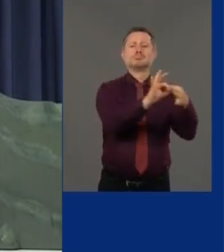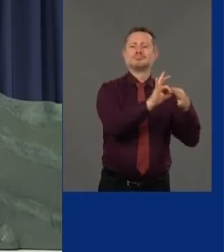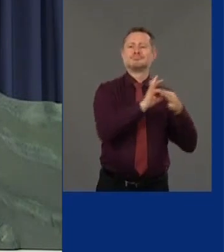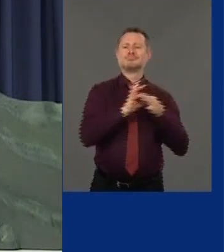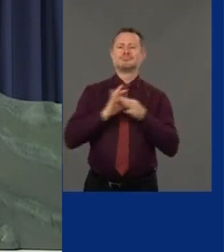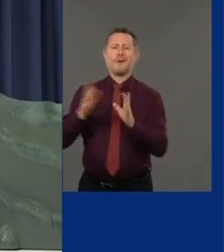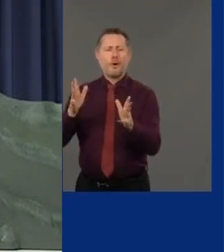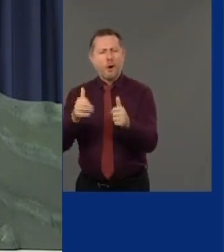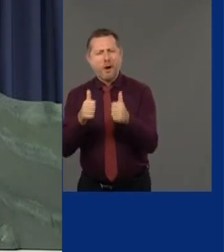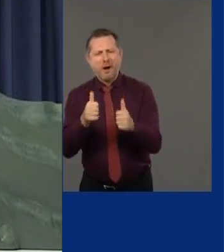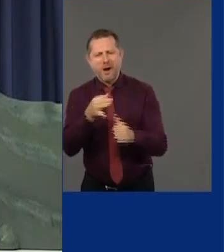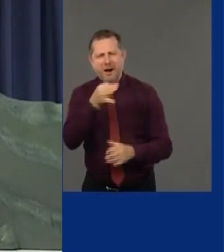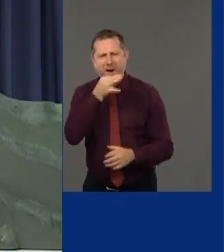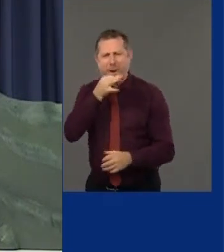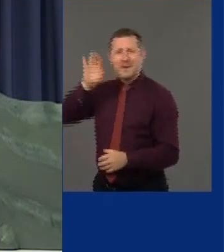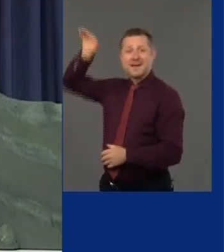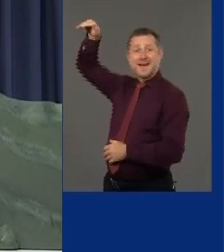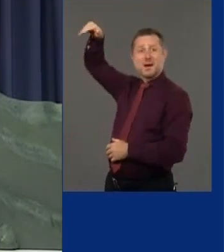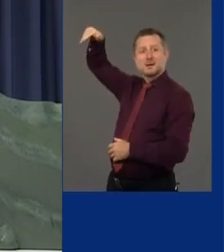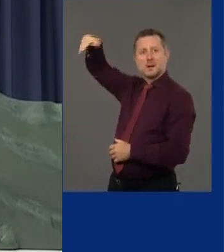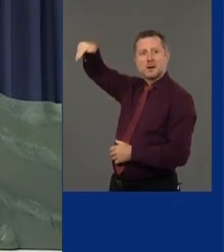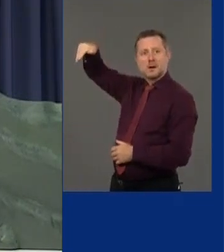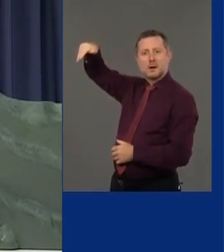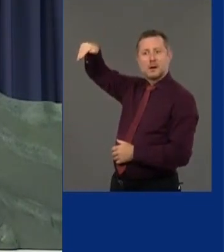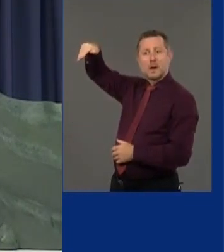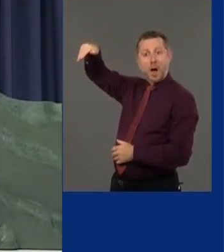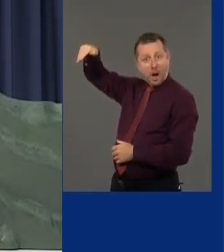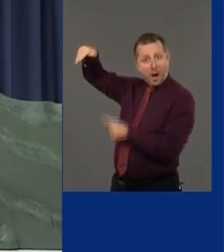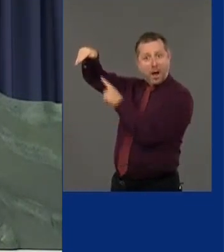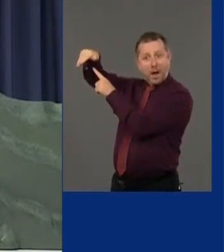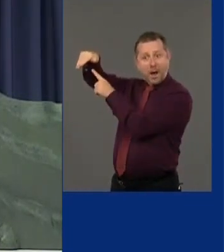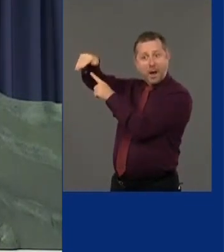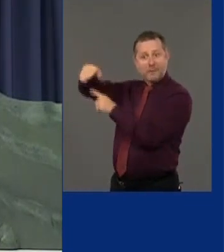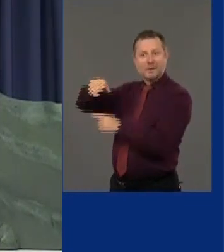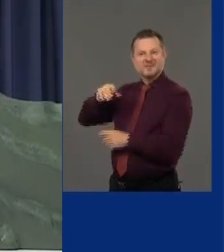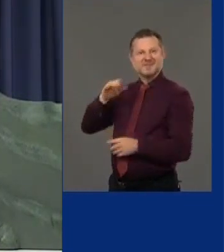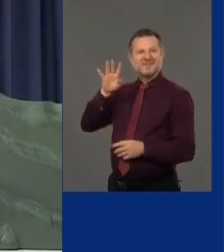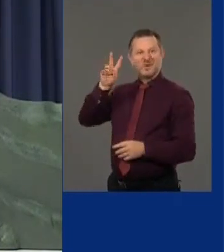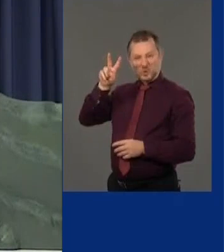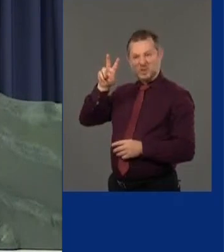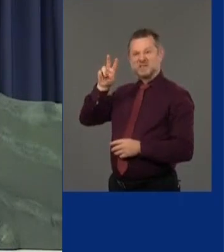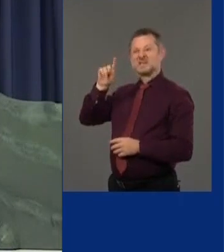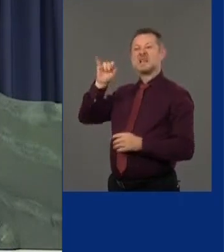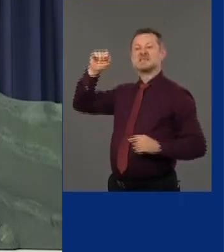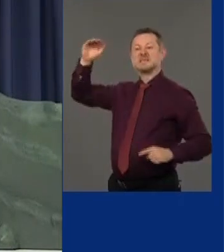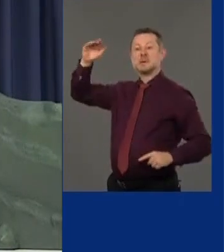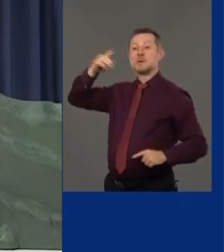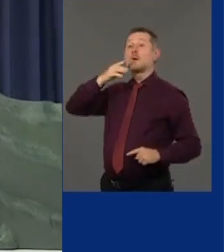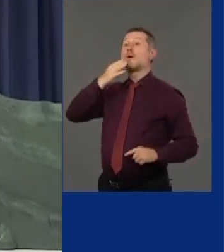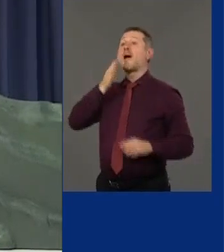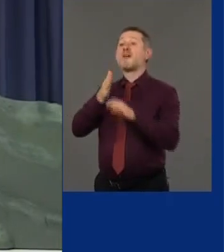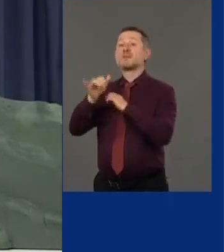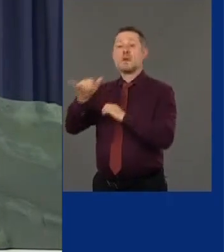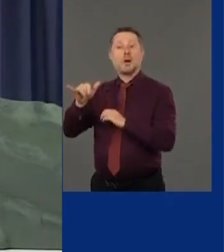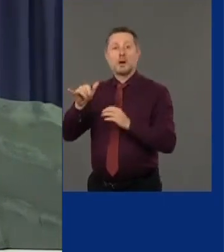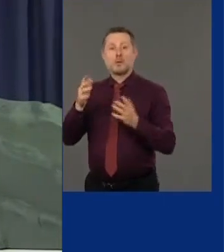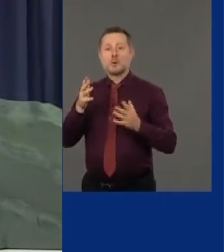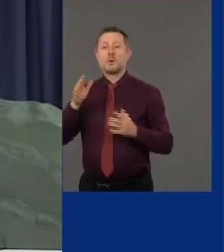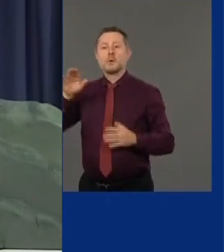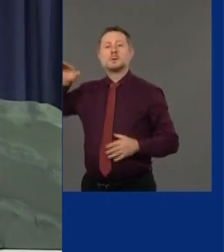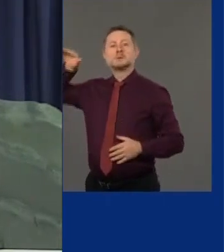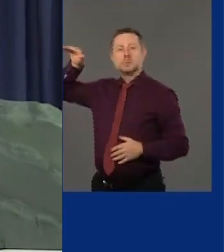curve. And then we plateaued on day 42, and then we had to